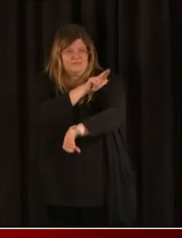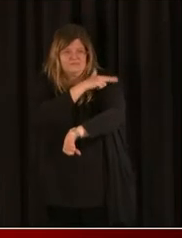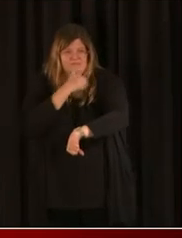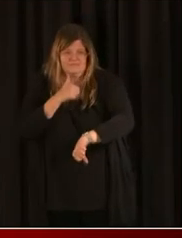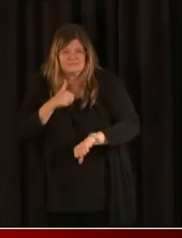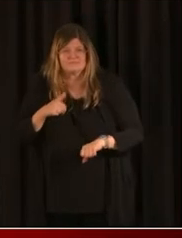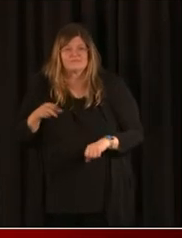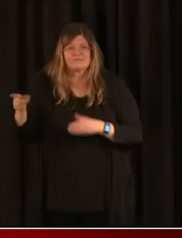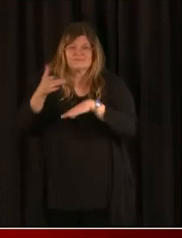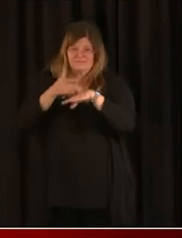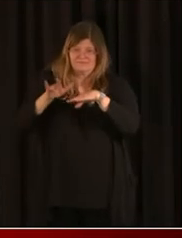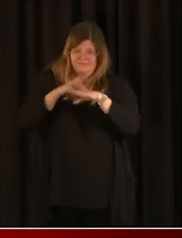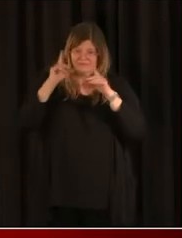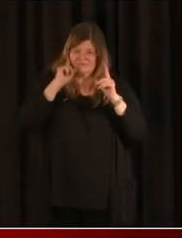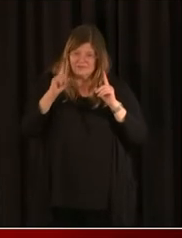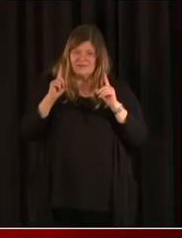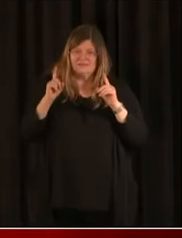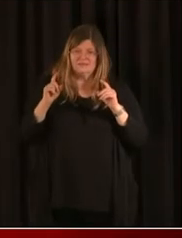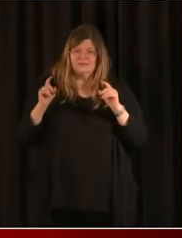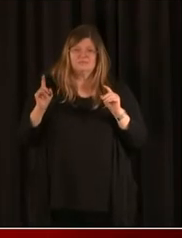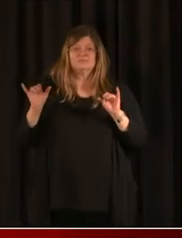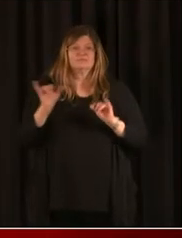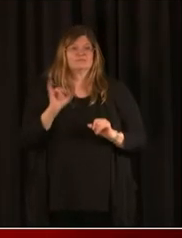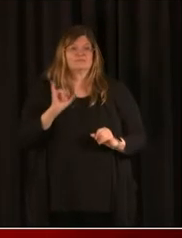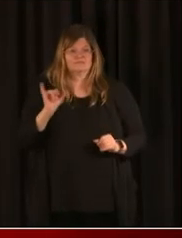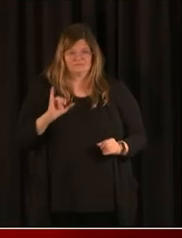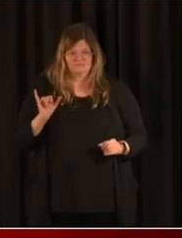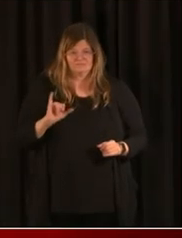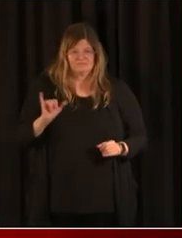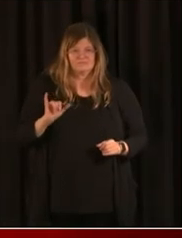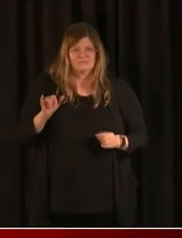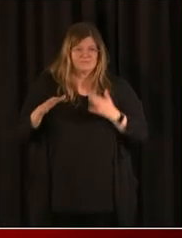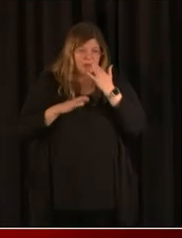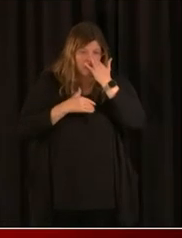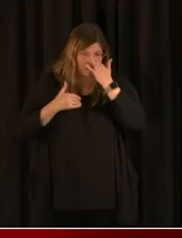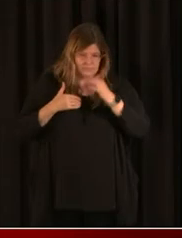is available for our teachers coming back, but also